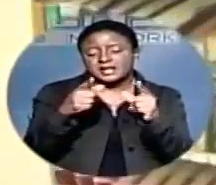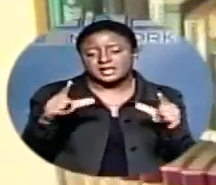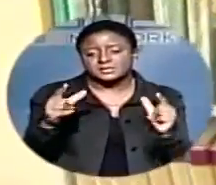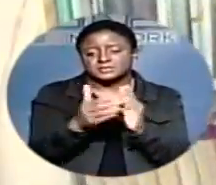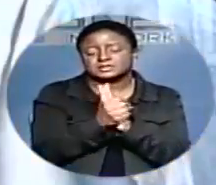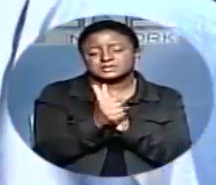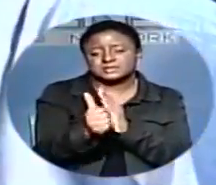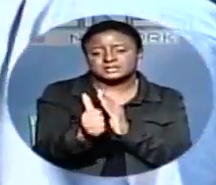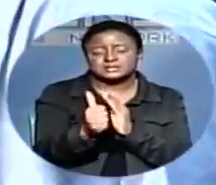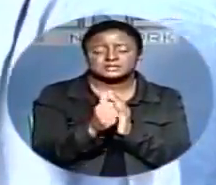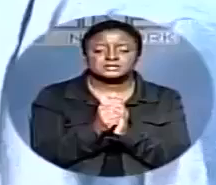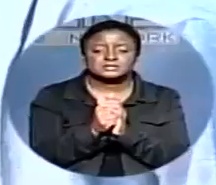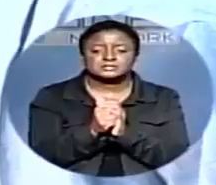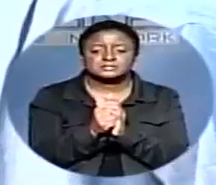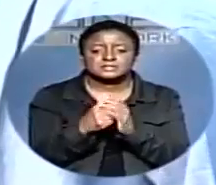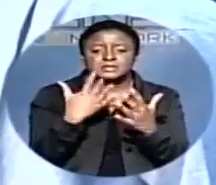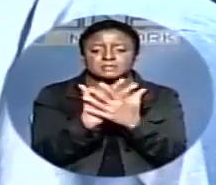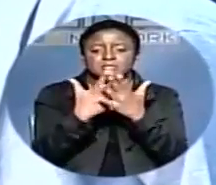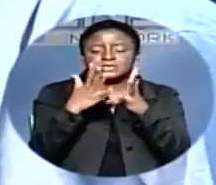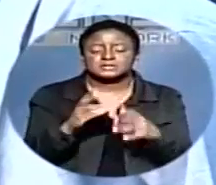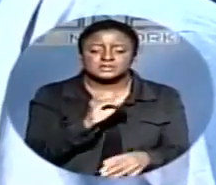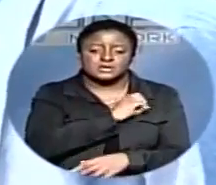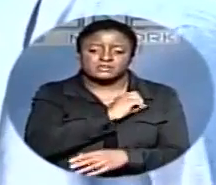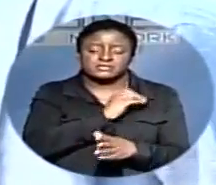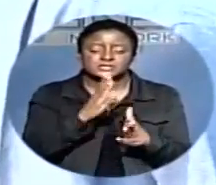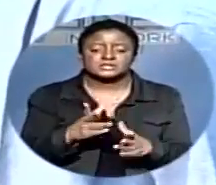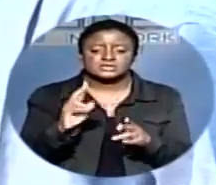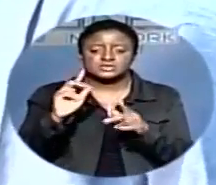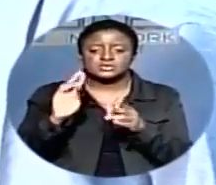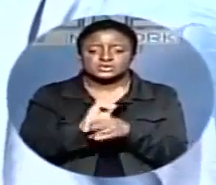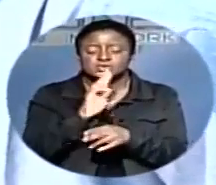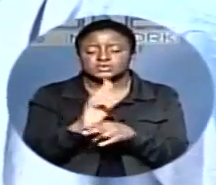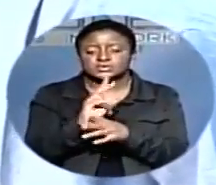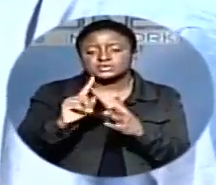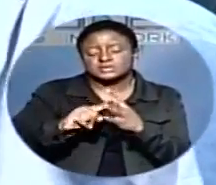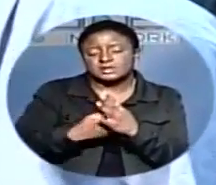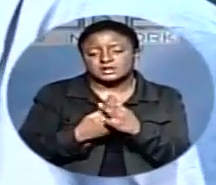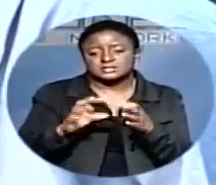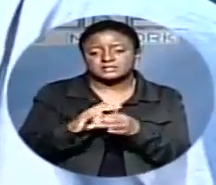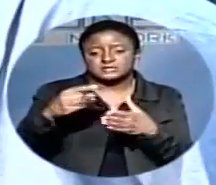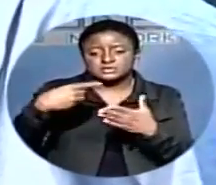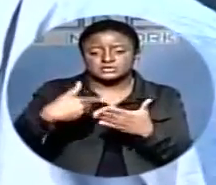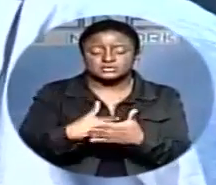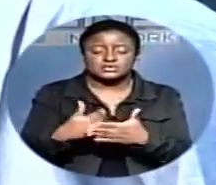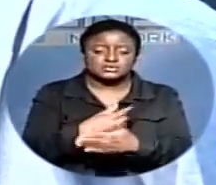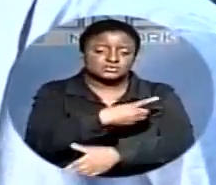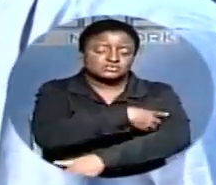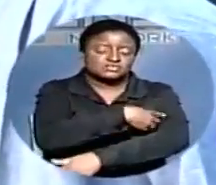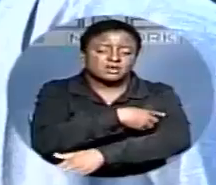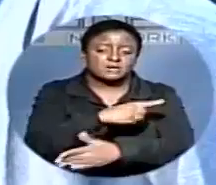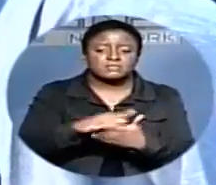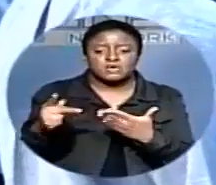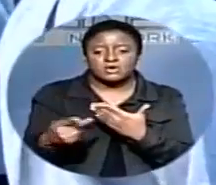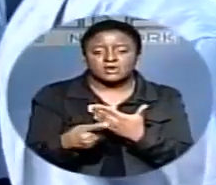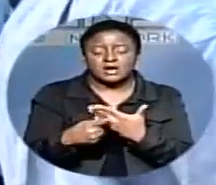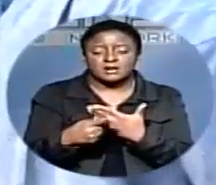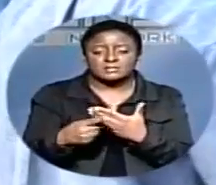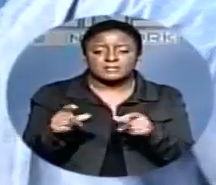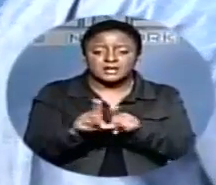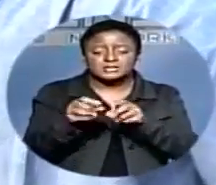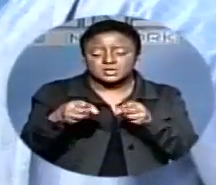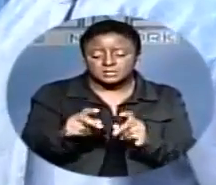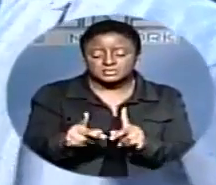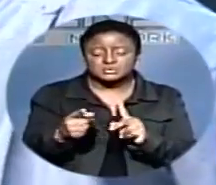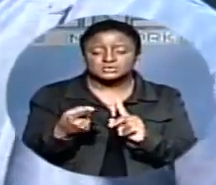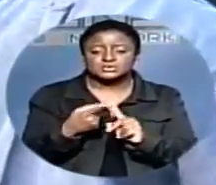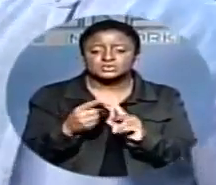ZNS News. Prison officers, however, use the launch of the new drug program as an ideal opportunity to voice a myriad of